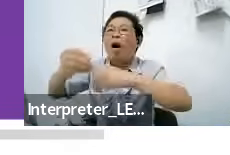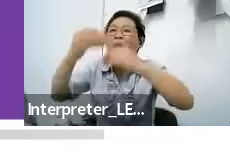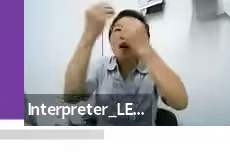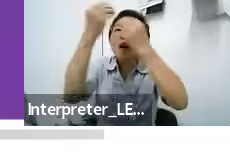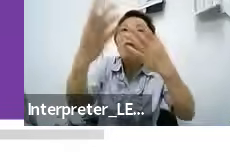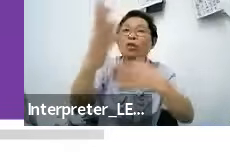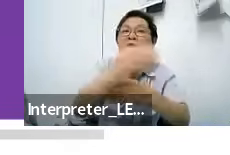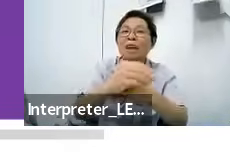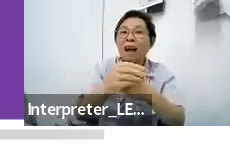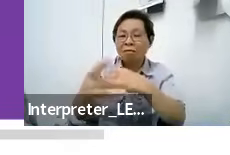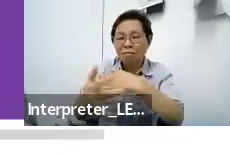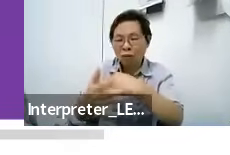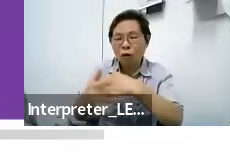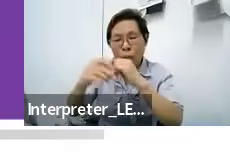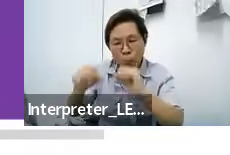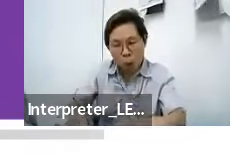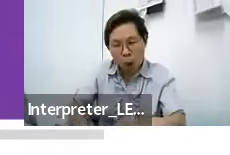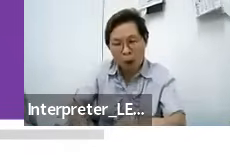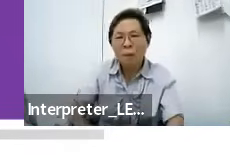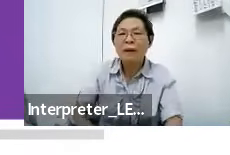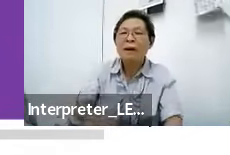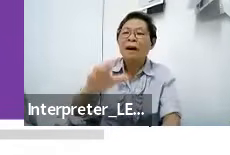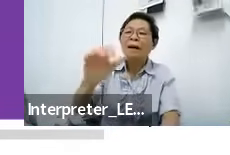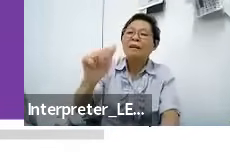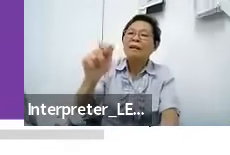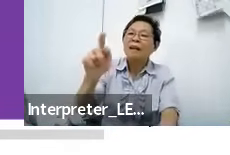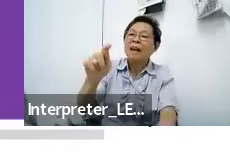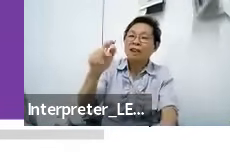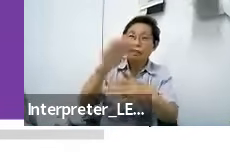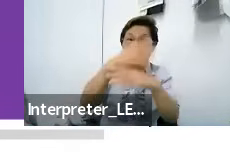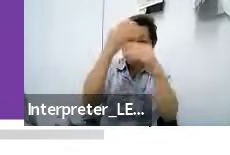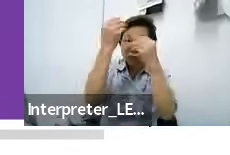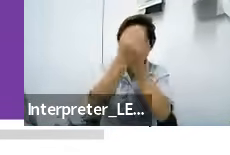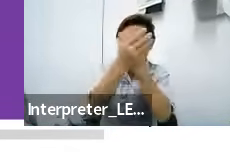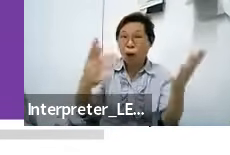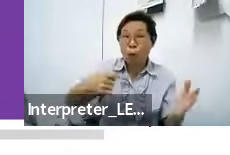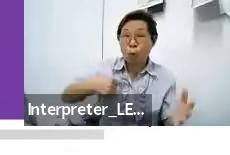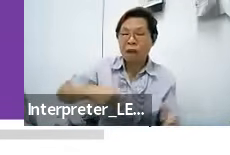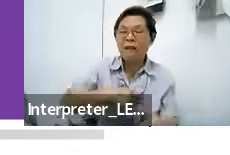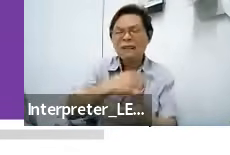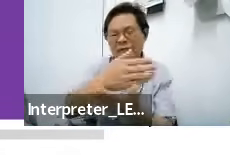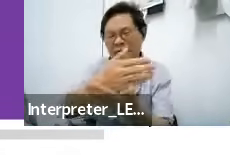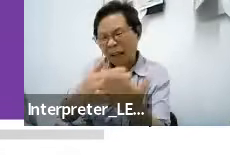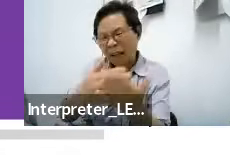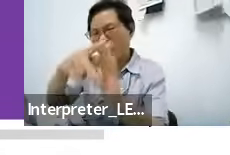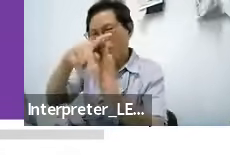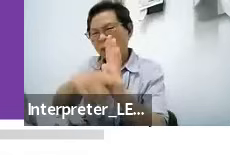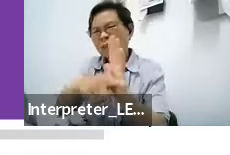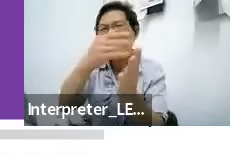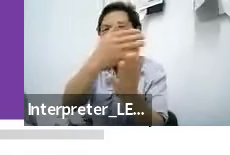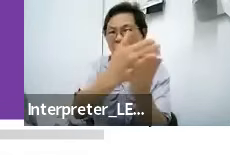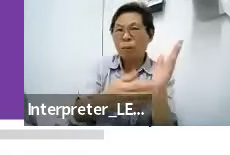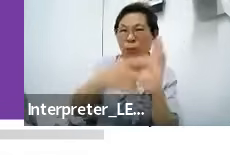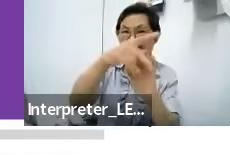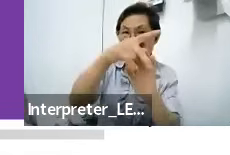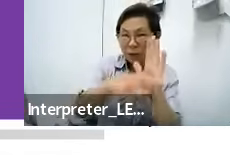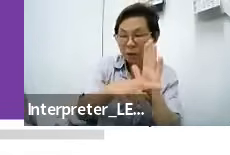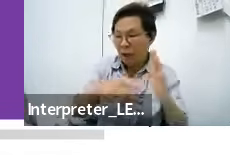Ms. Catherine just shared with us here, so there are some policies that